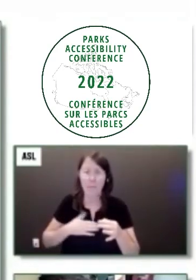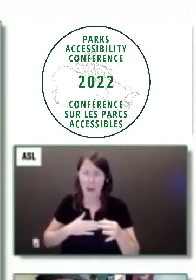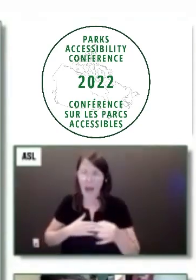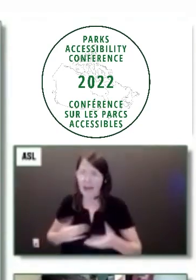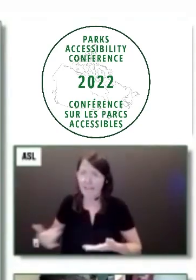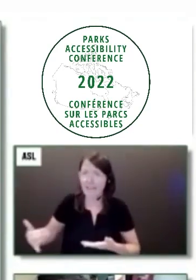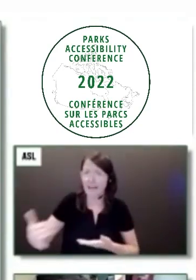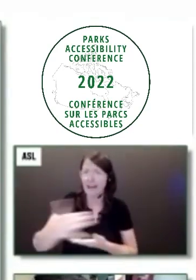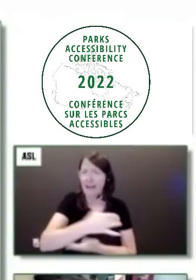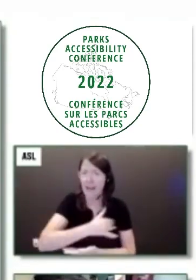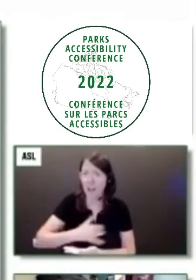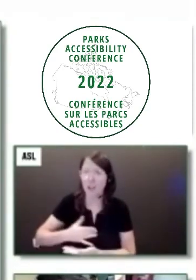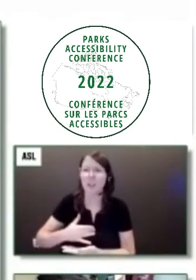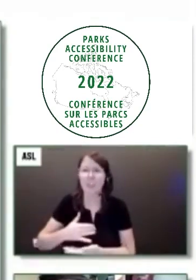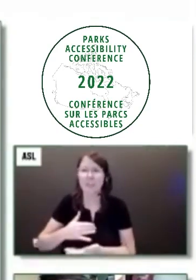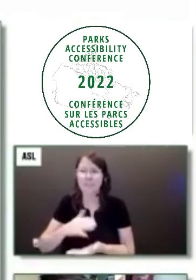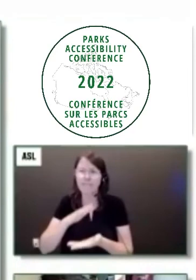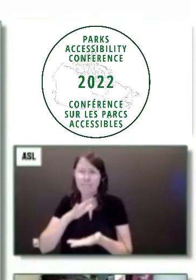done. Next slide.